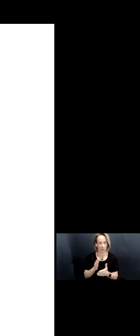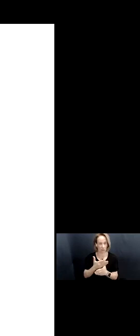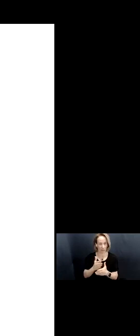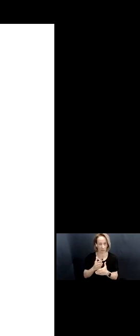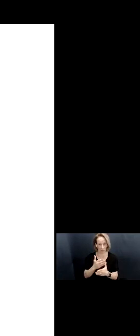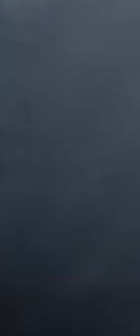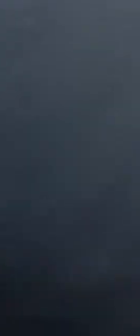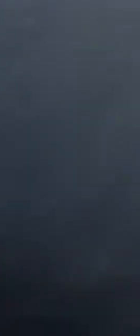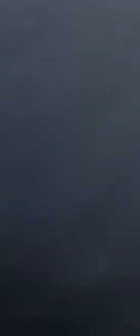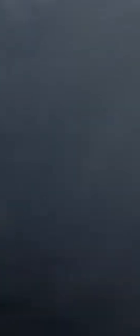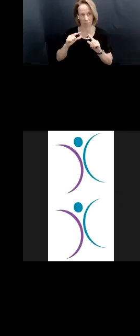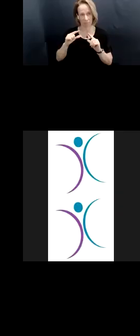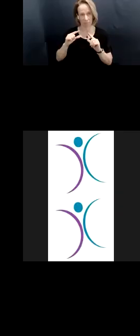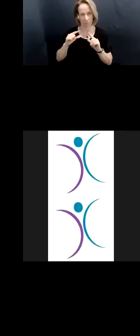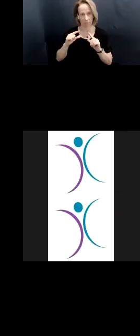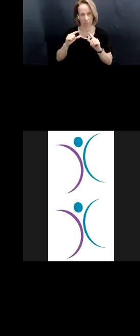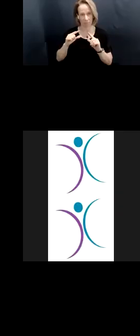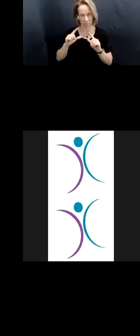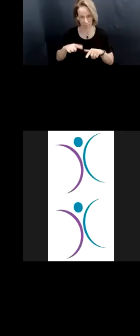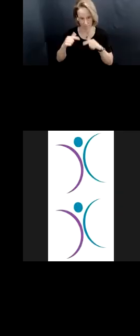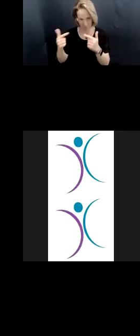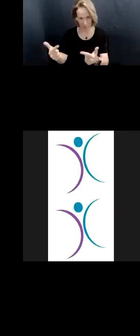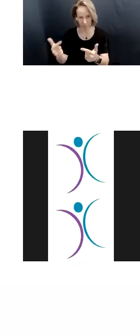to Lizette for this next part.